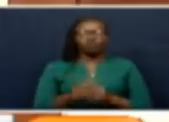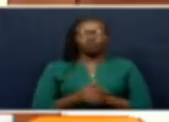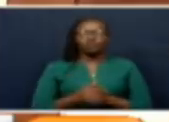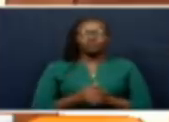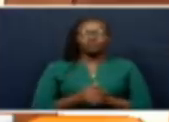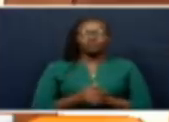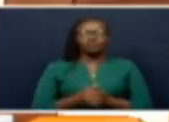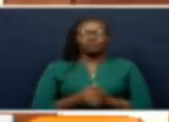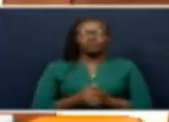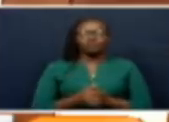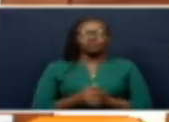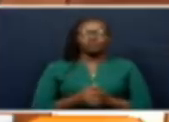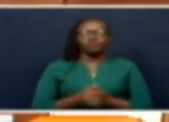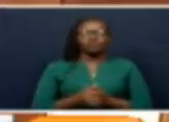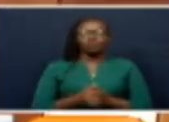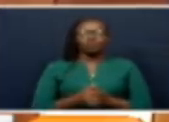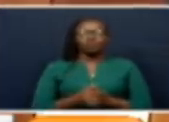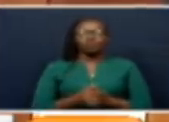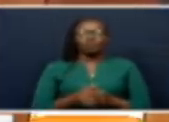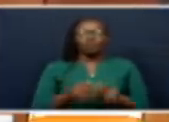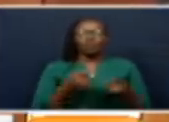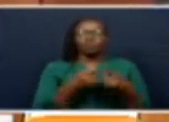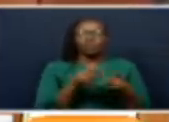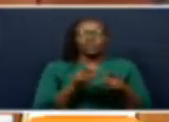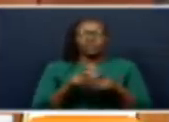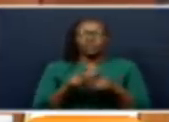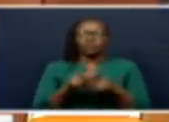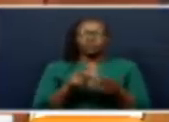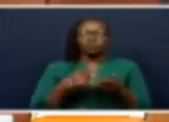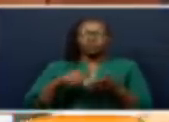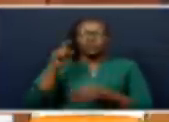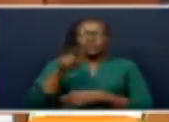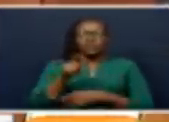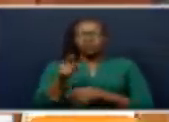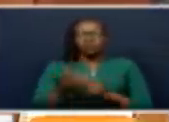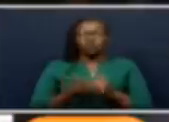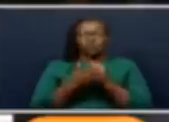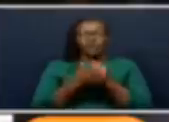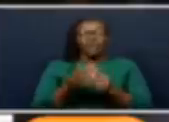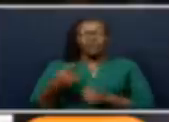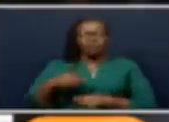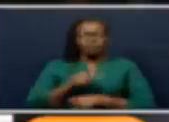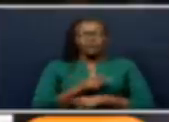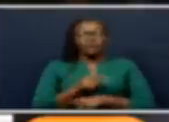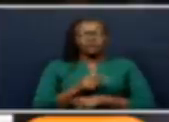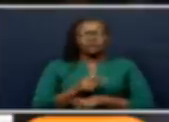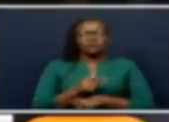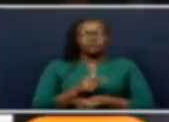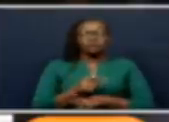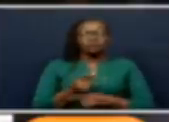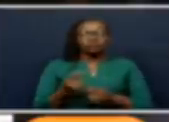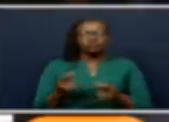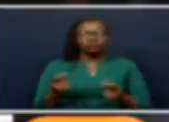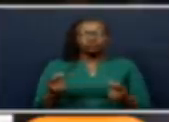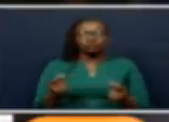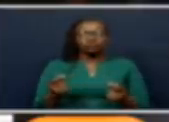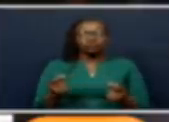with the strong-minded people who can help him for free. Which age mates are you referring to in particular?